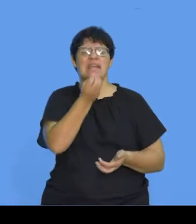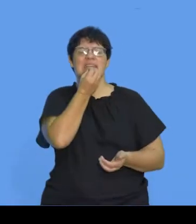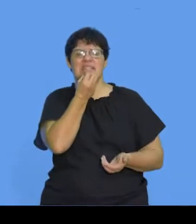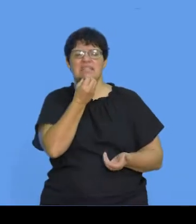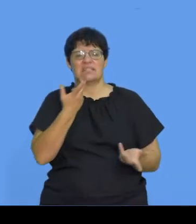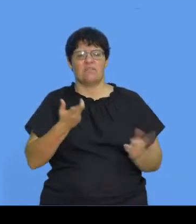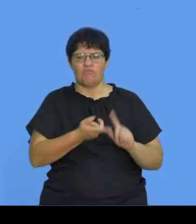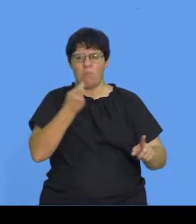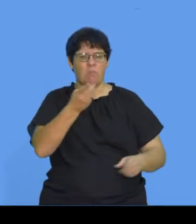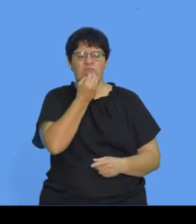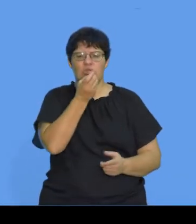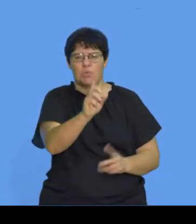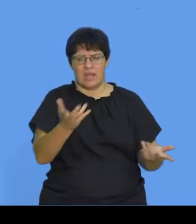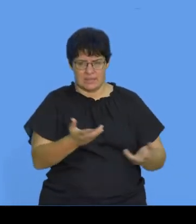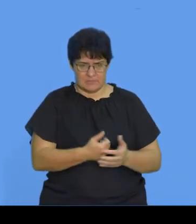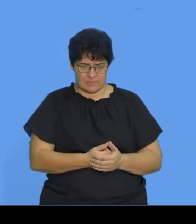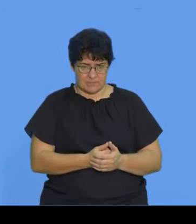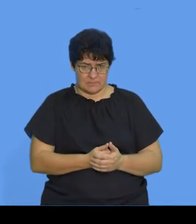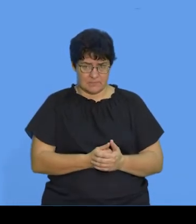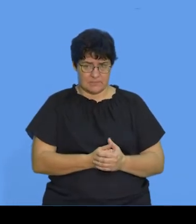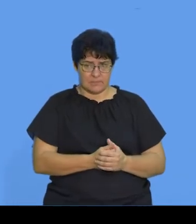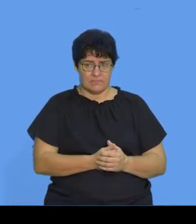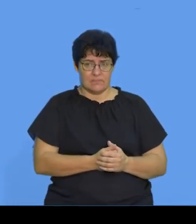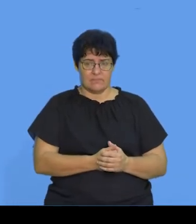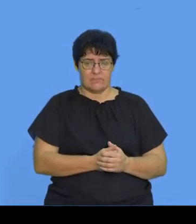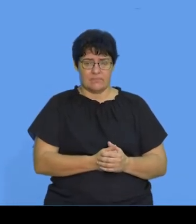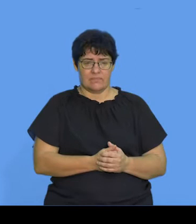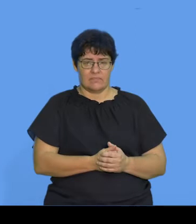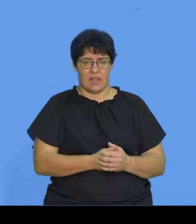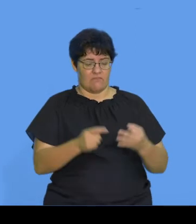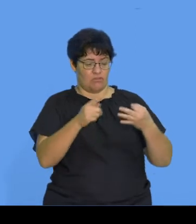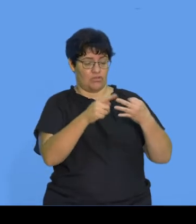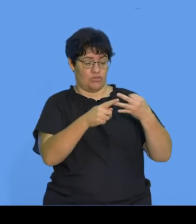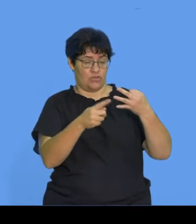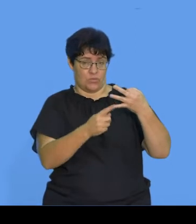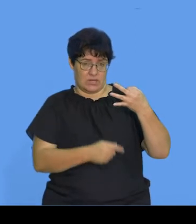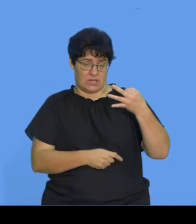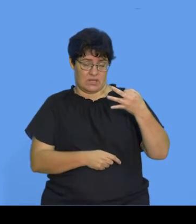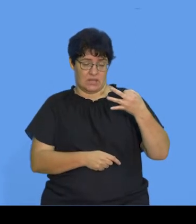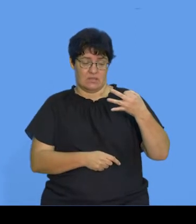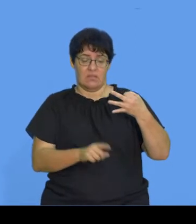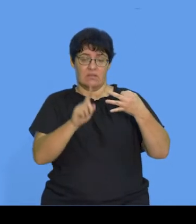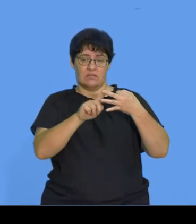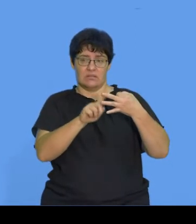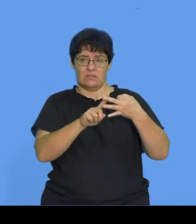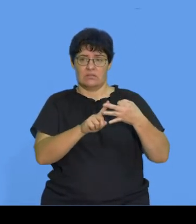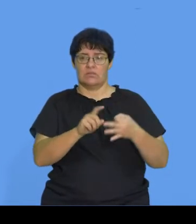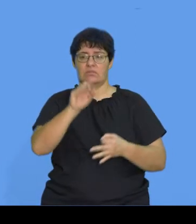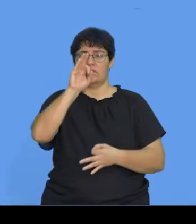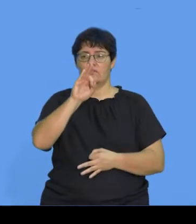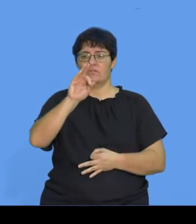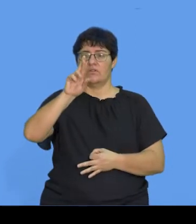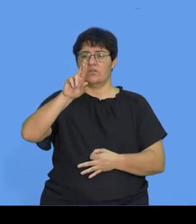Where do you eat them? What food am I going to find them? Okay, and there are 3. And the first one,